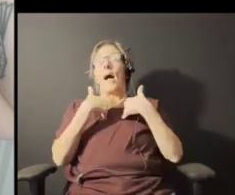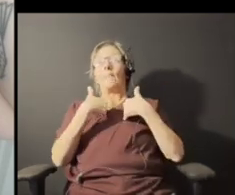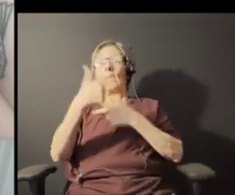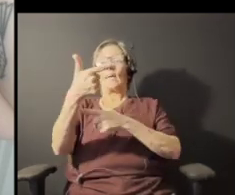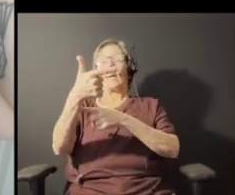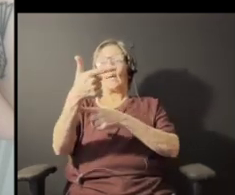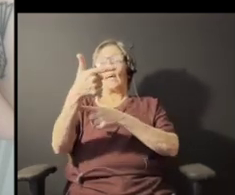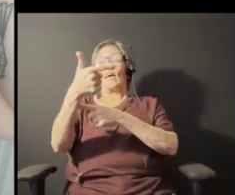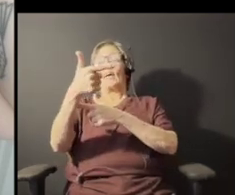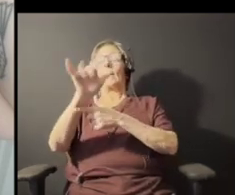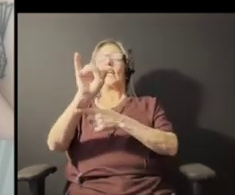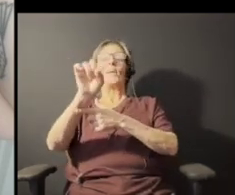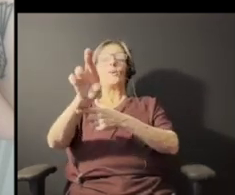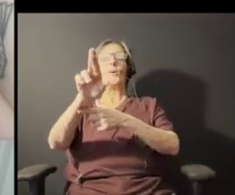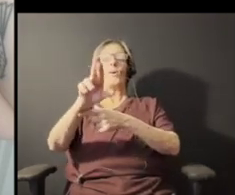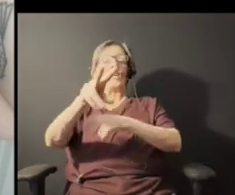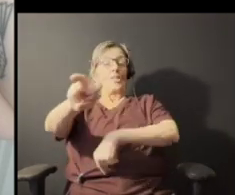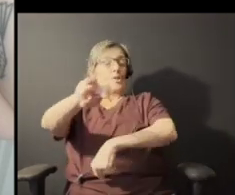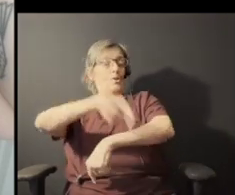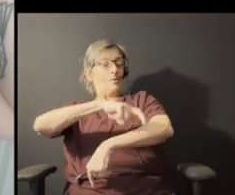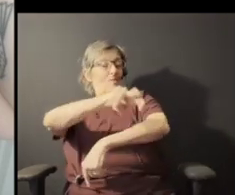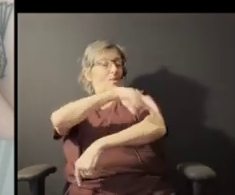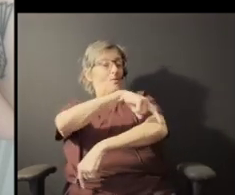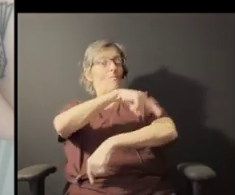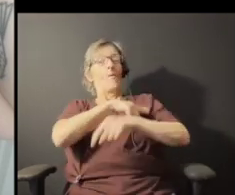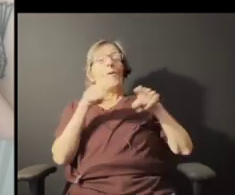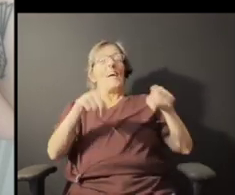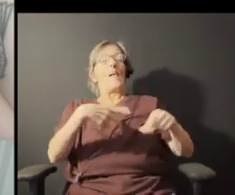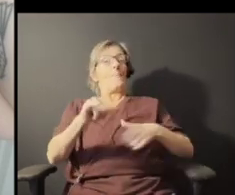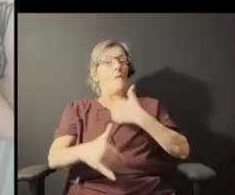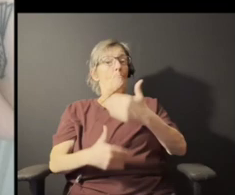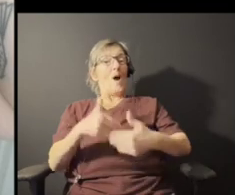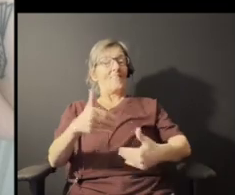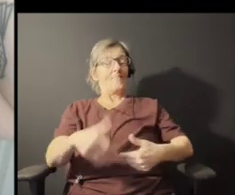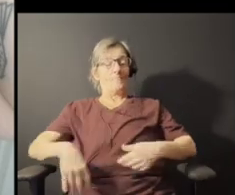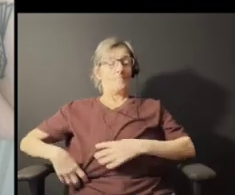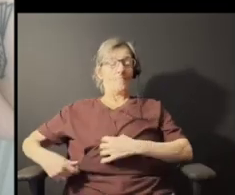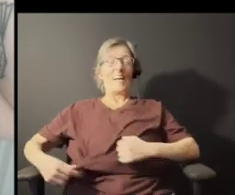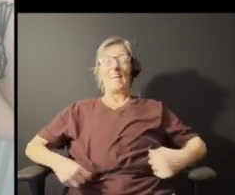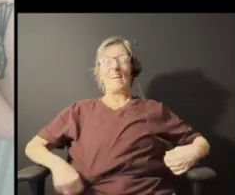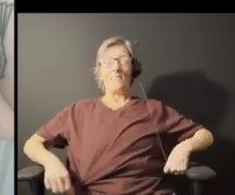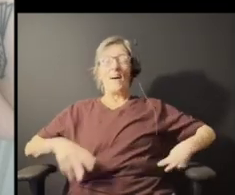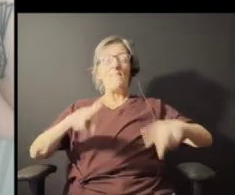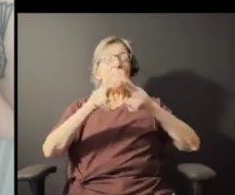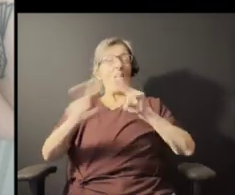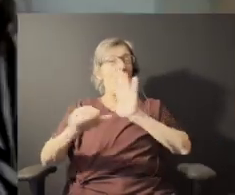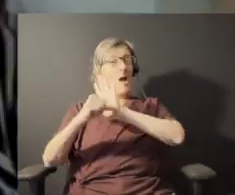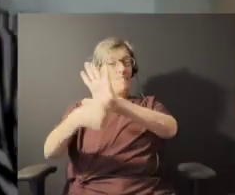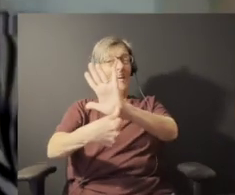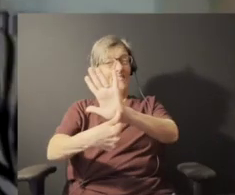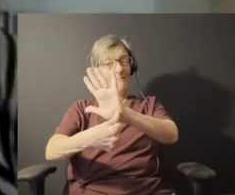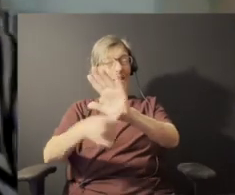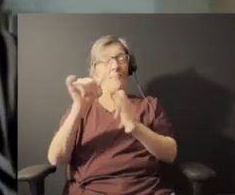having glitter transfer in the process, that I have mastered. This is impressive. Yeah.